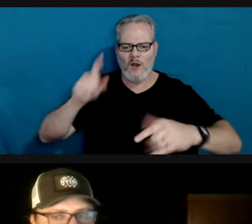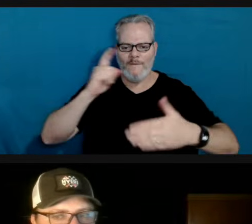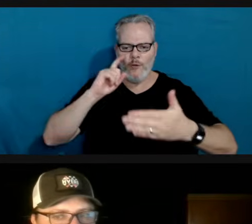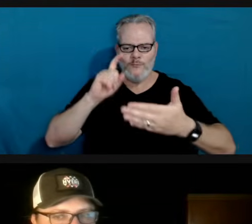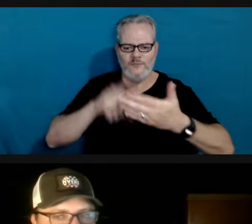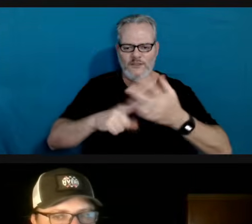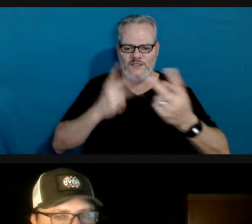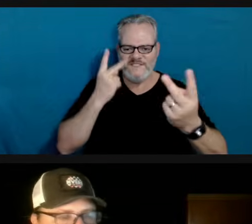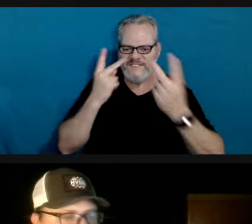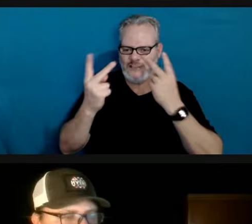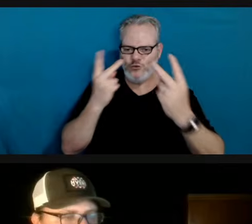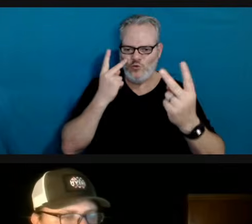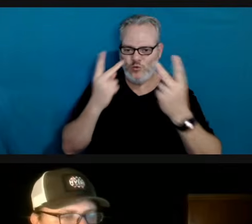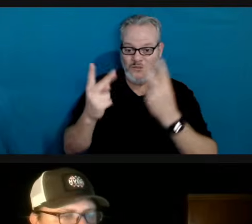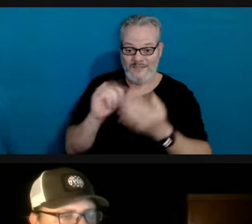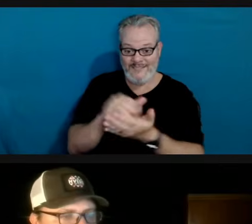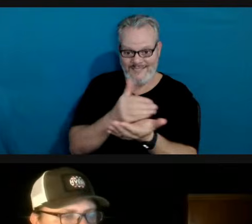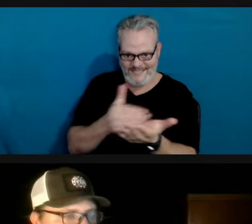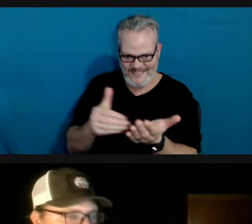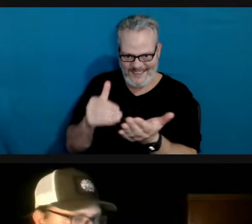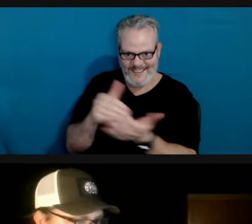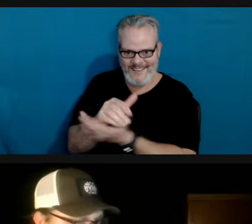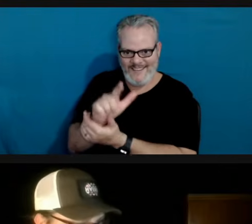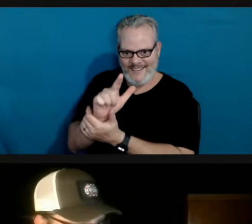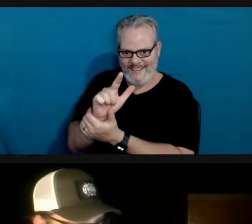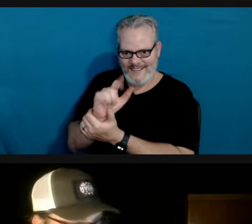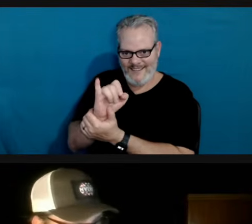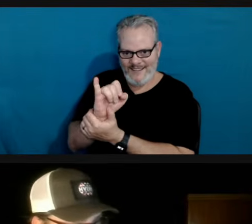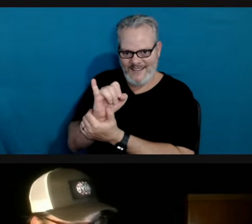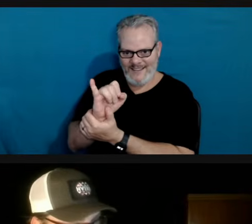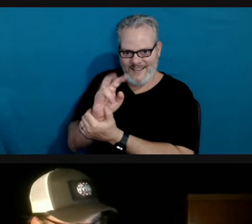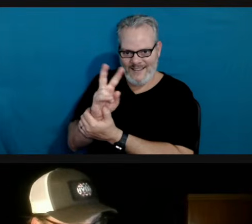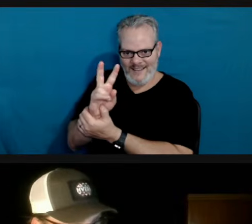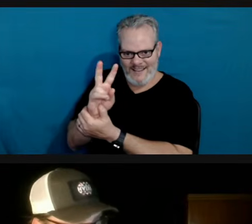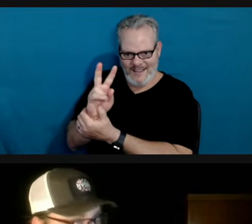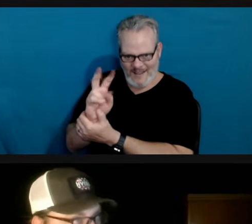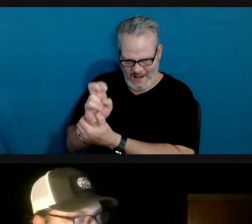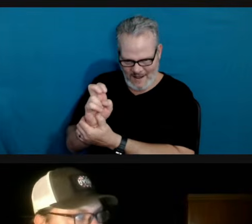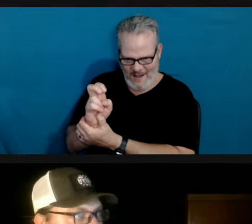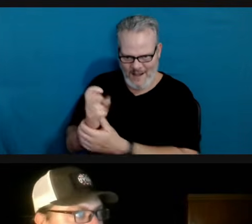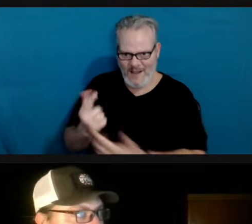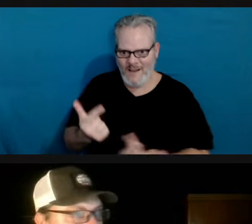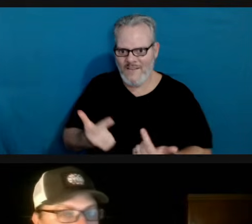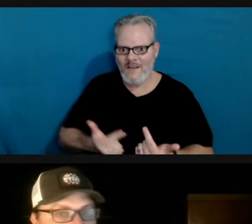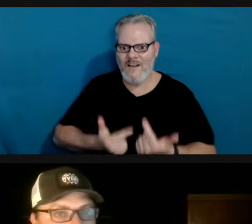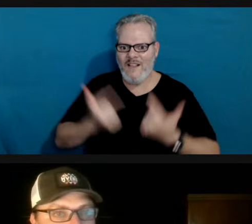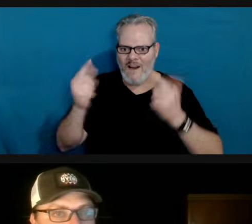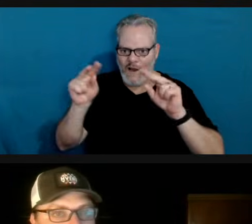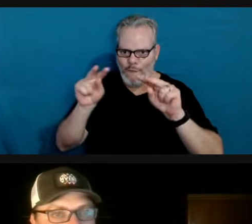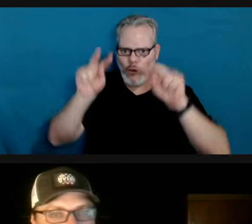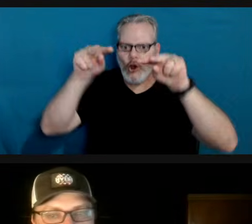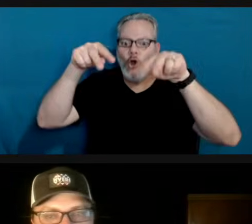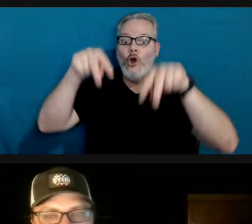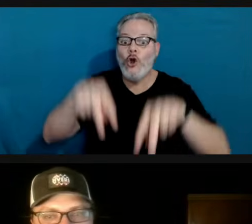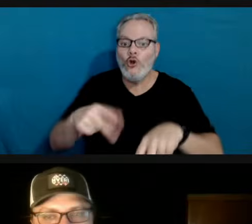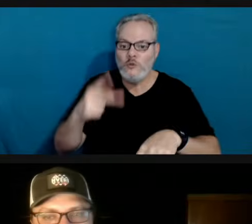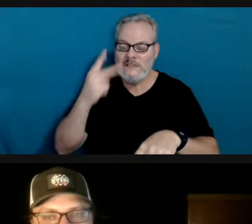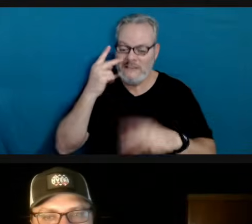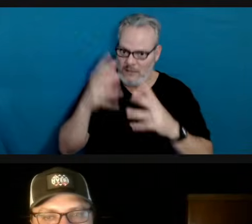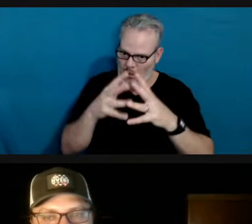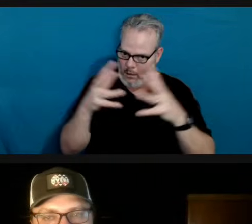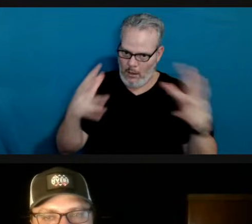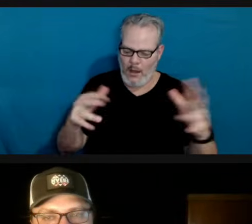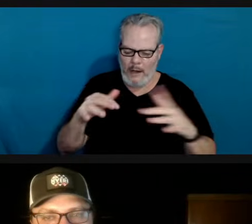once again, live look into the V3 camera here, showing a couple of things. One, a lot of fume coming out